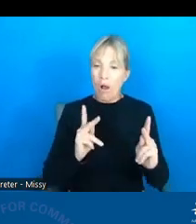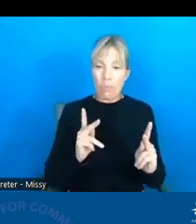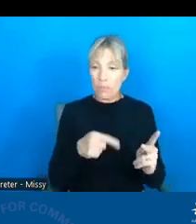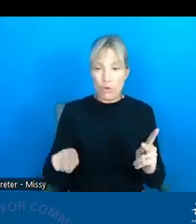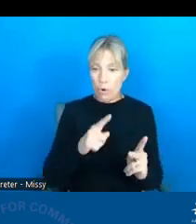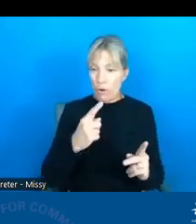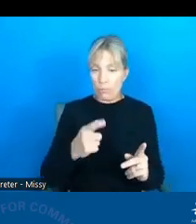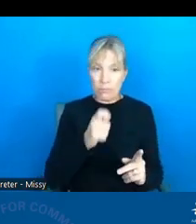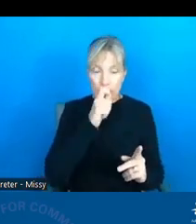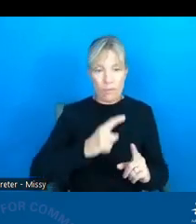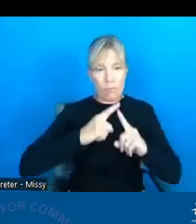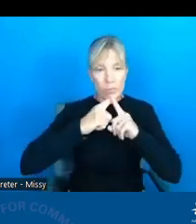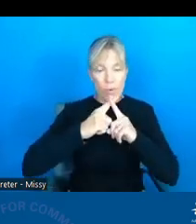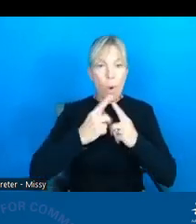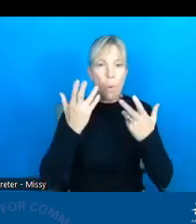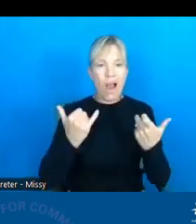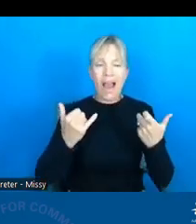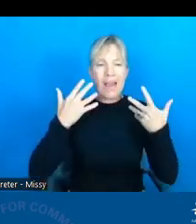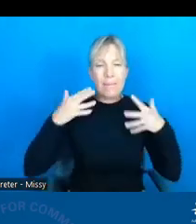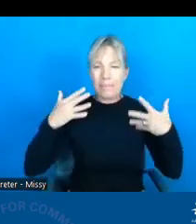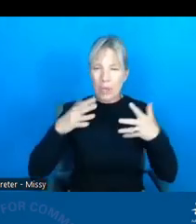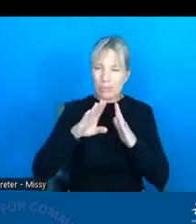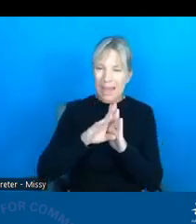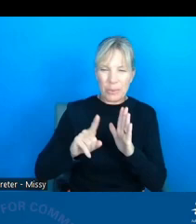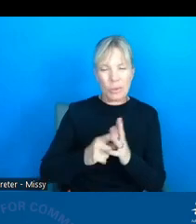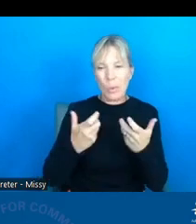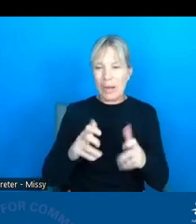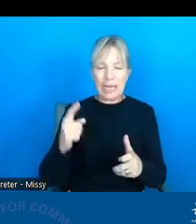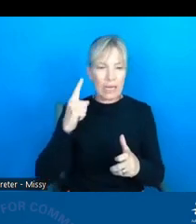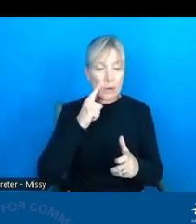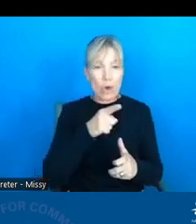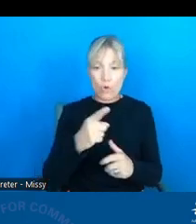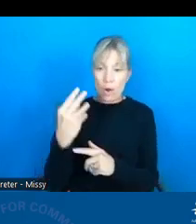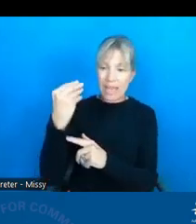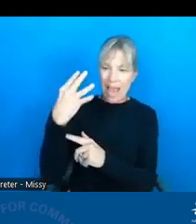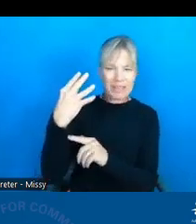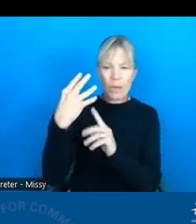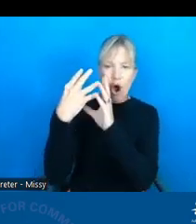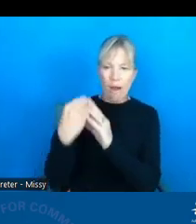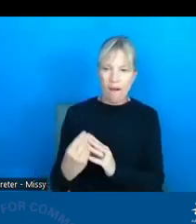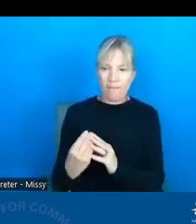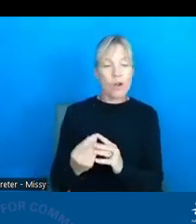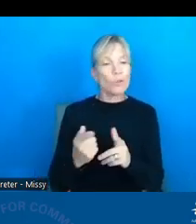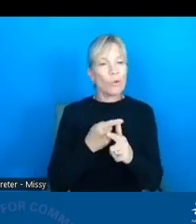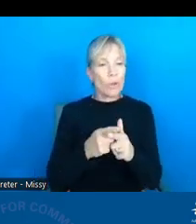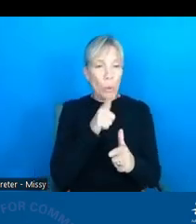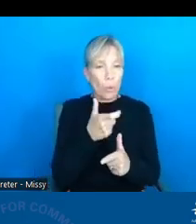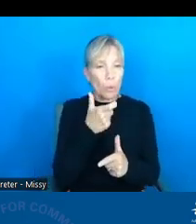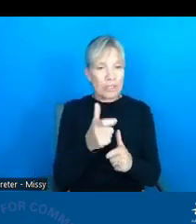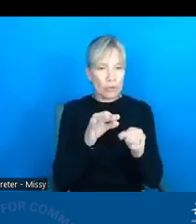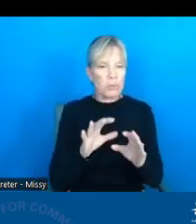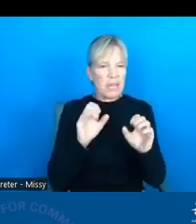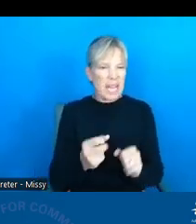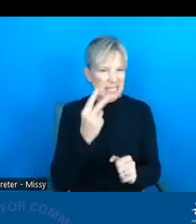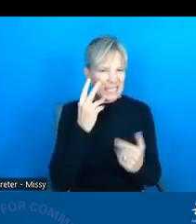been muted to avoid background noise. We ask that you keep off your webcam to allow the attendees to easily view the interpreter. During the